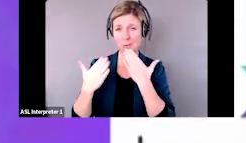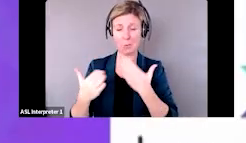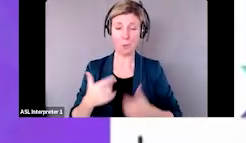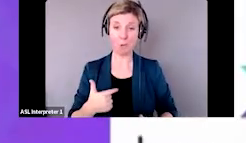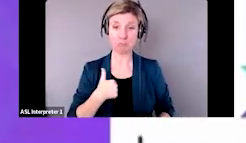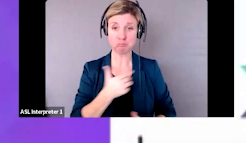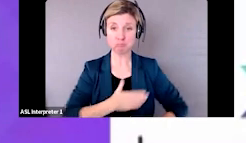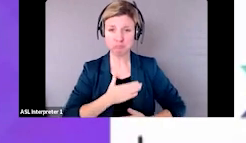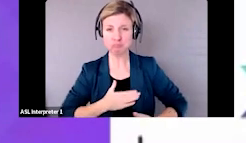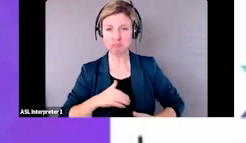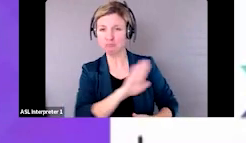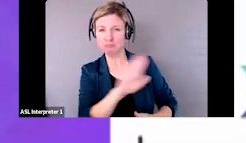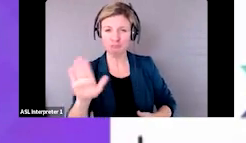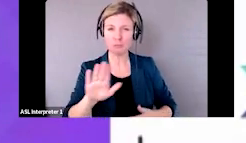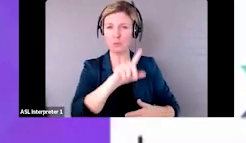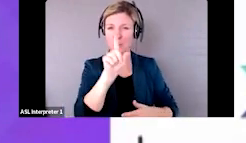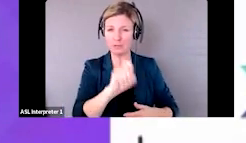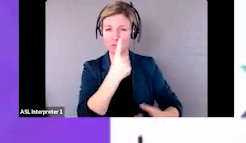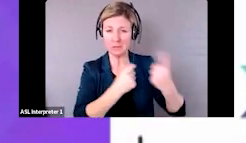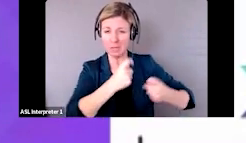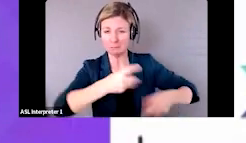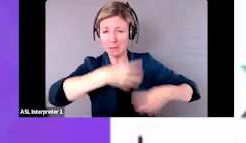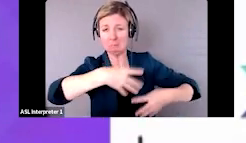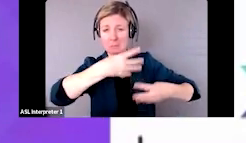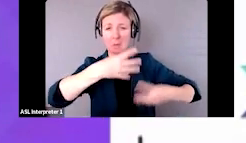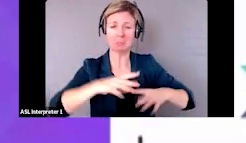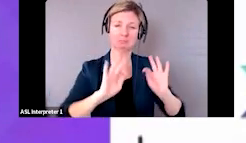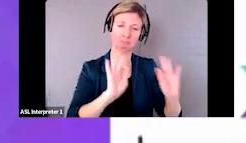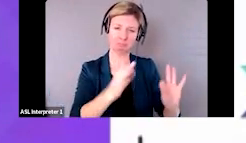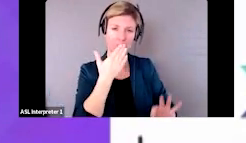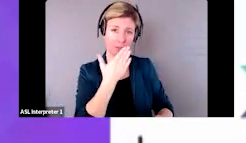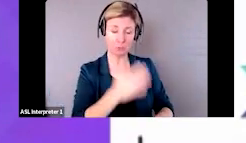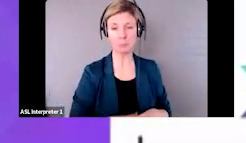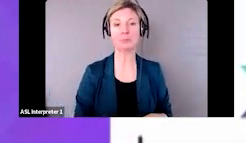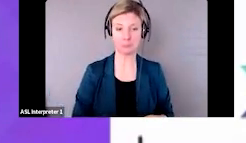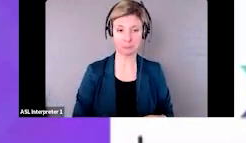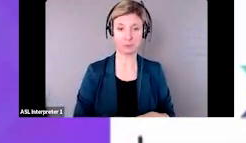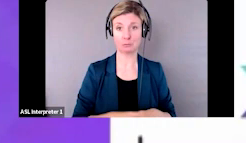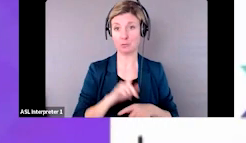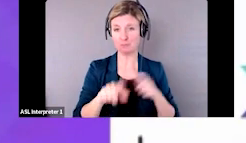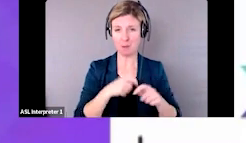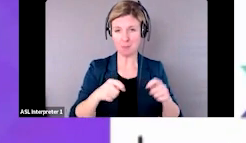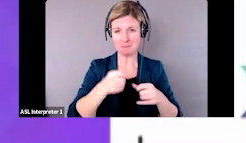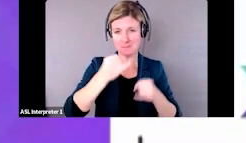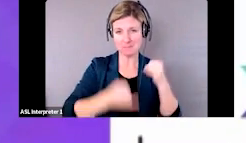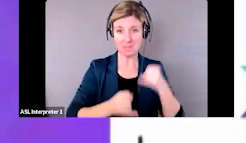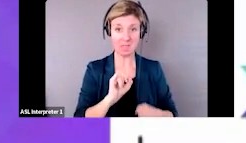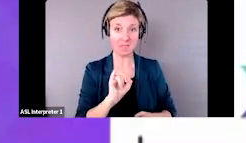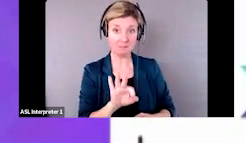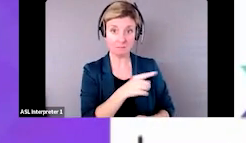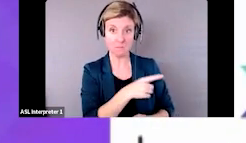everyone. So just to quickly round off, if anyone on the call today wants to connect with Don after